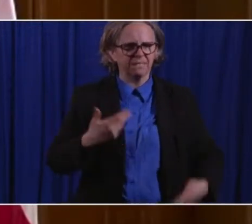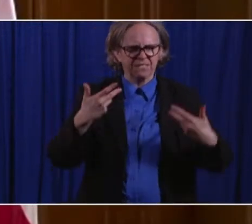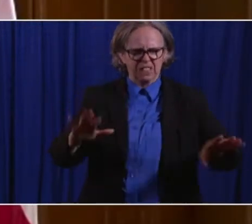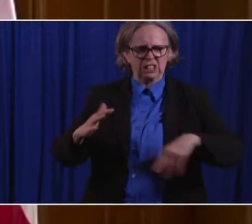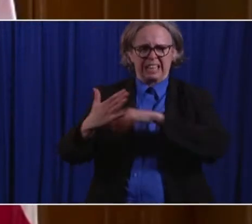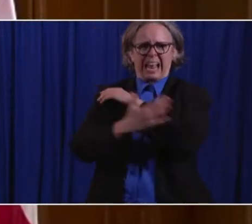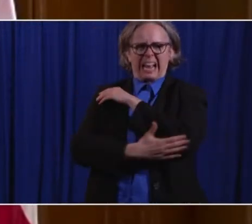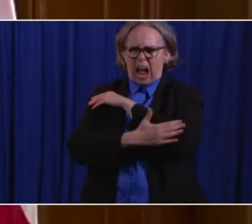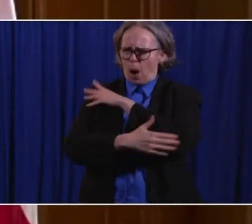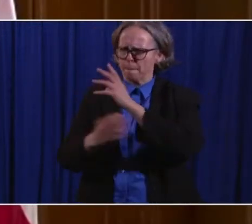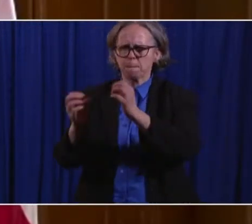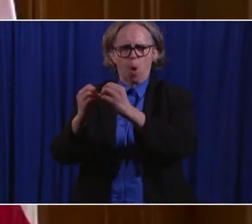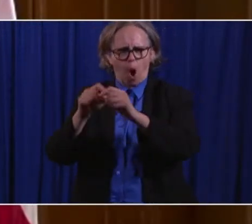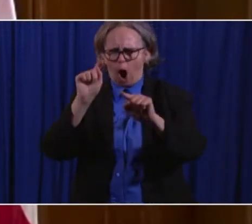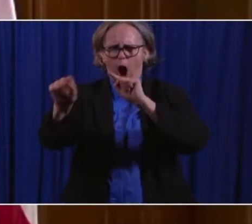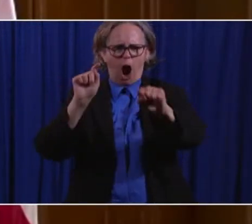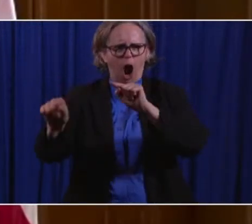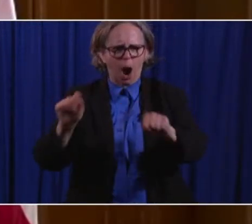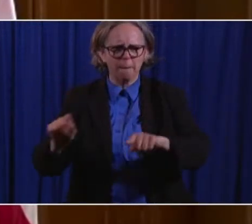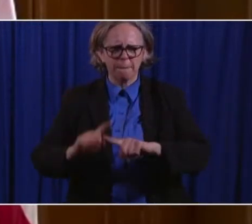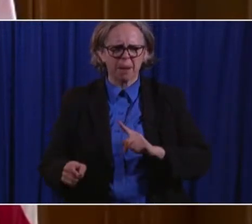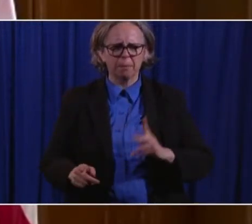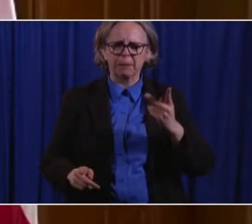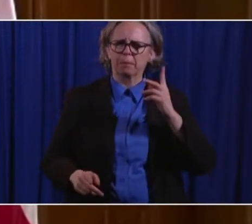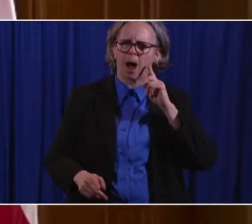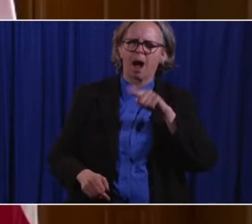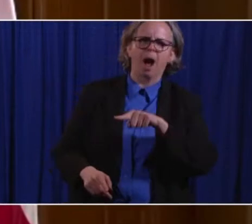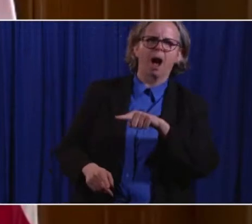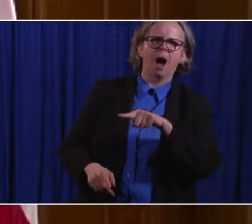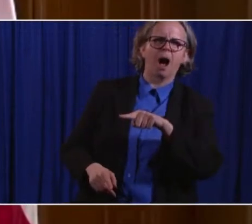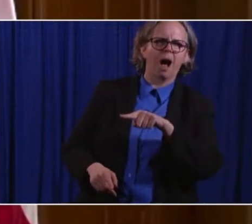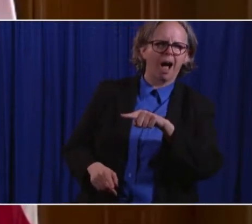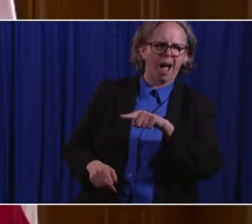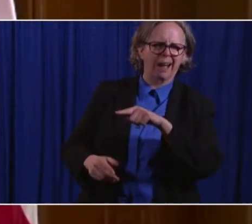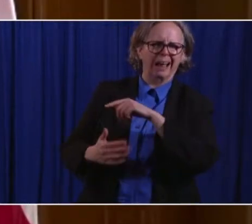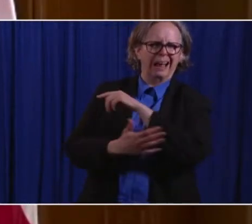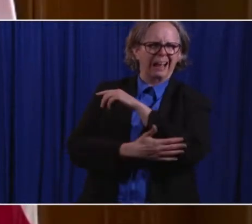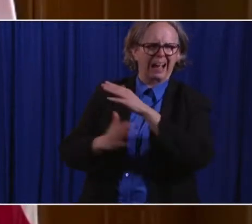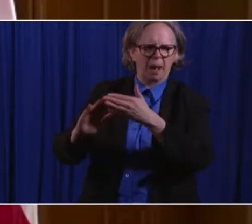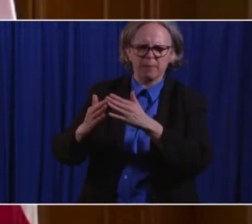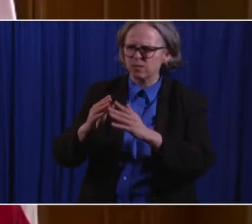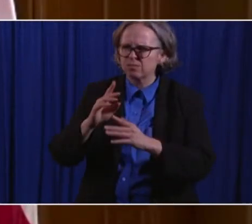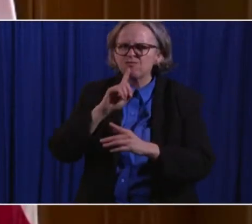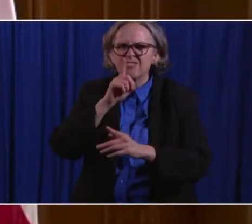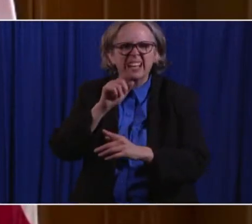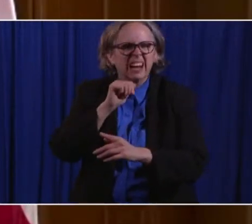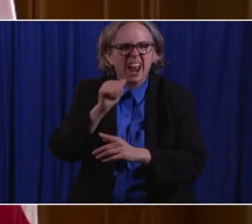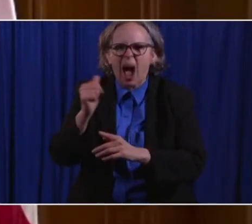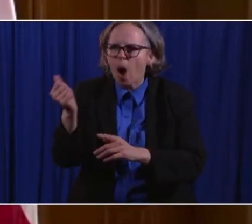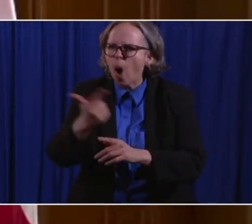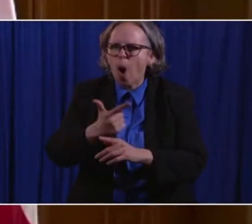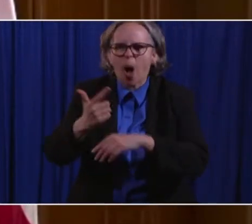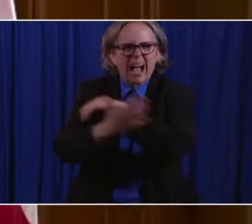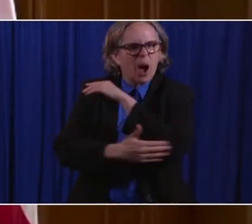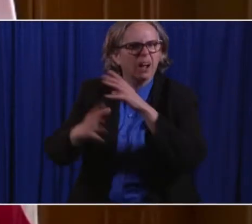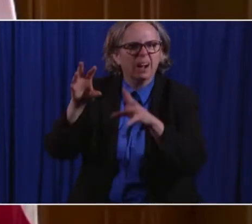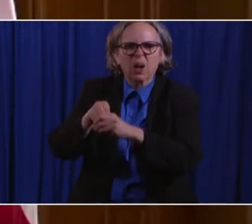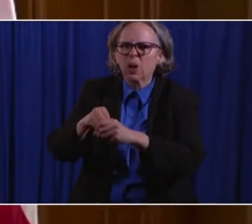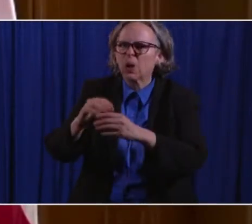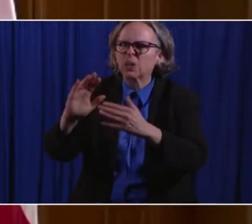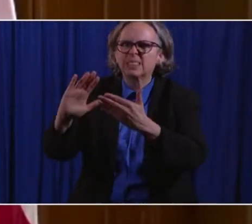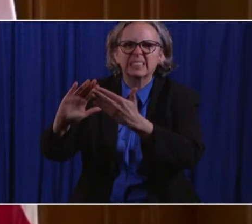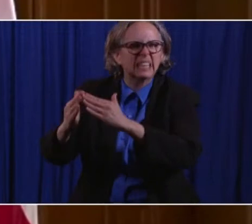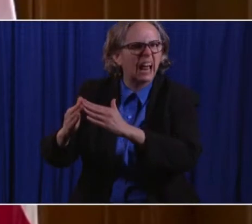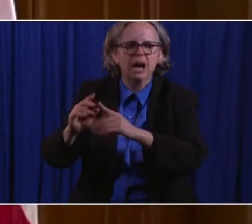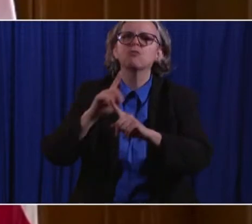is they're all urban counties, they're all suburban counties, and many of them are, but you've got some rural counties that are